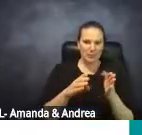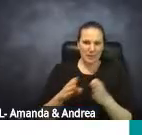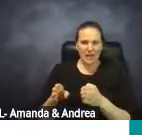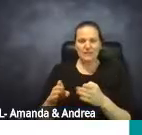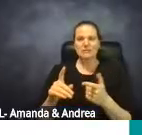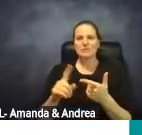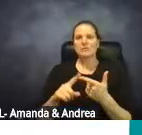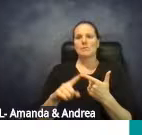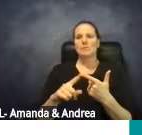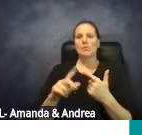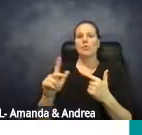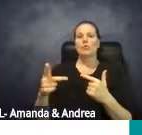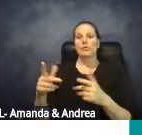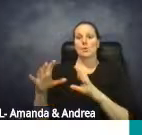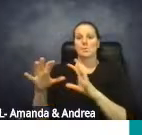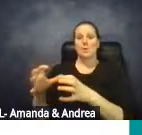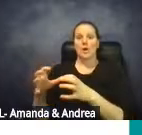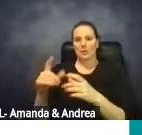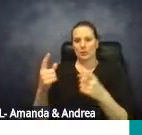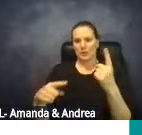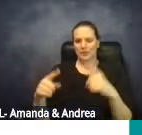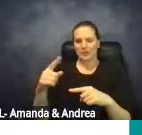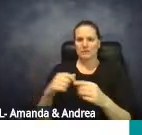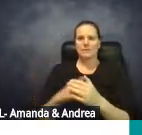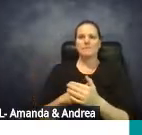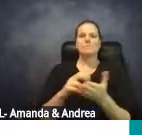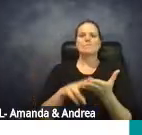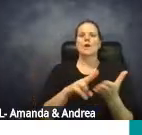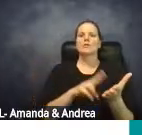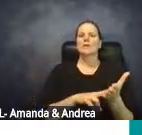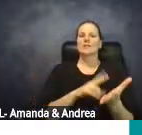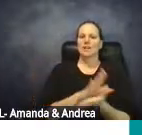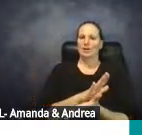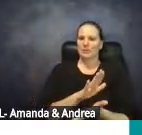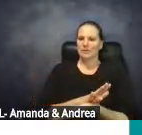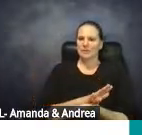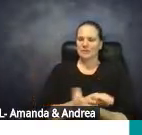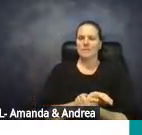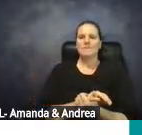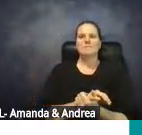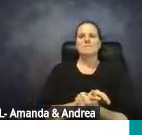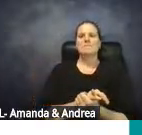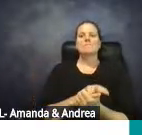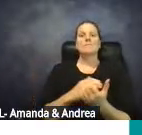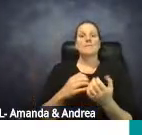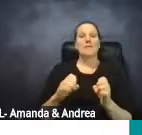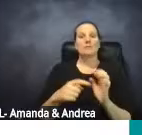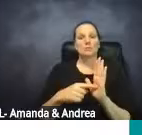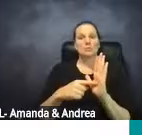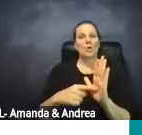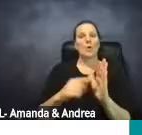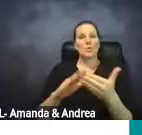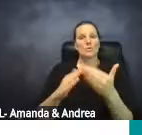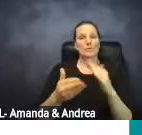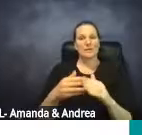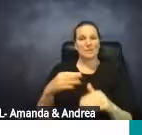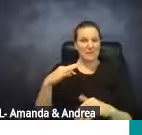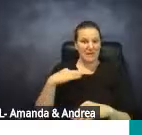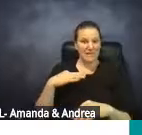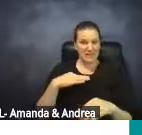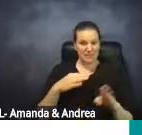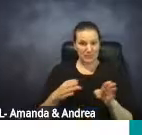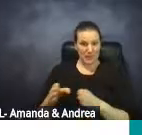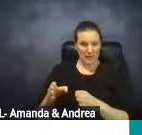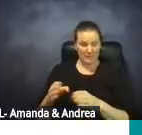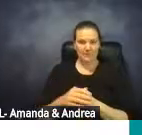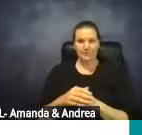or third-party agreements, or contract documents. And finally, these efforts will be reflected in a community benefits plan. And so as we